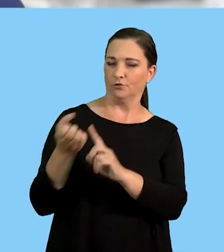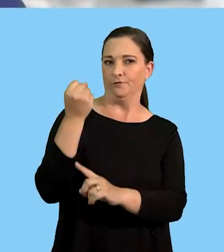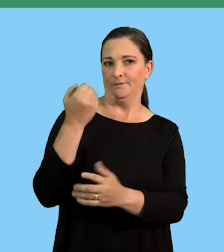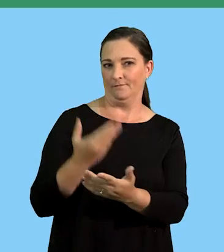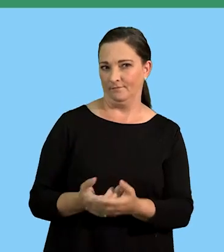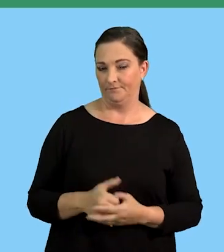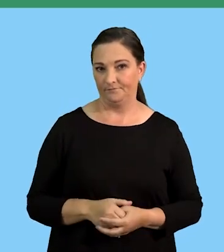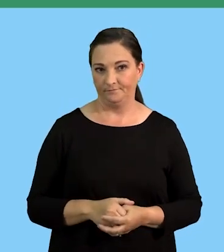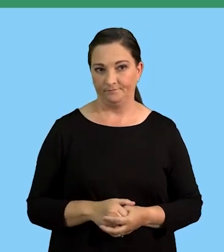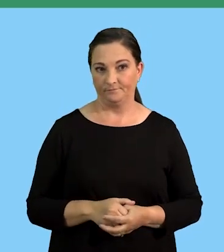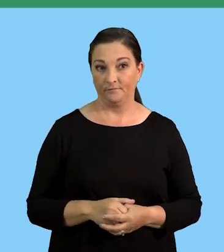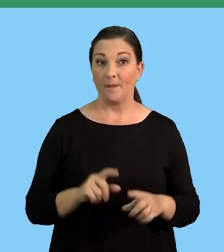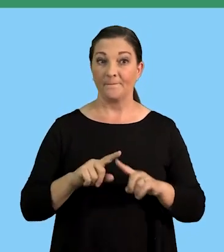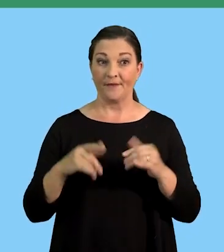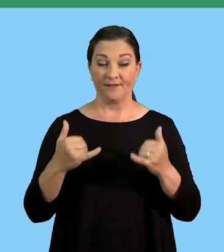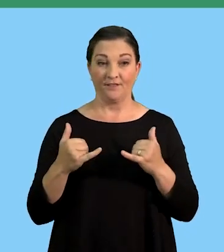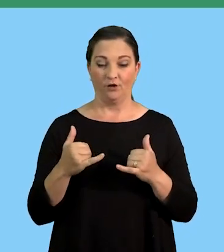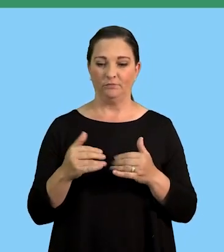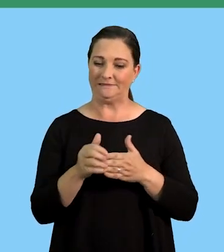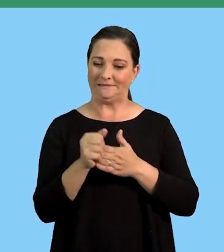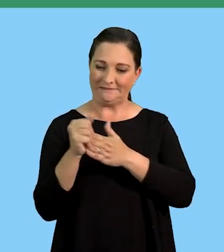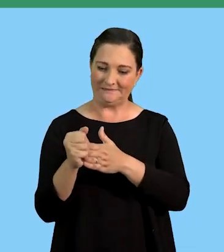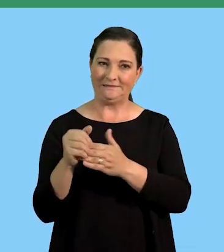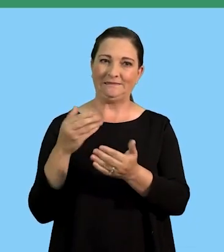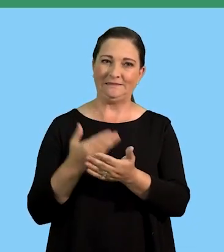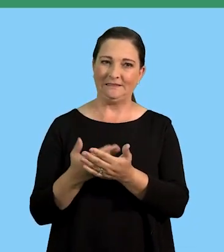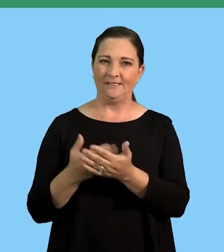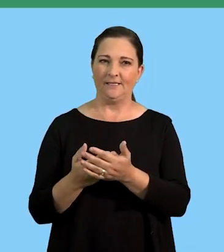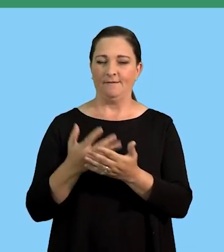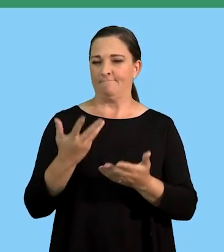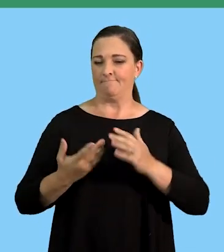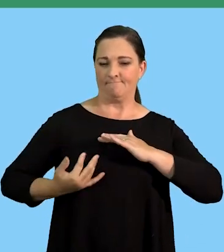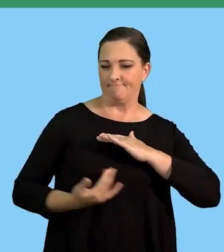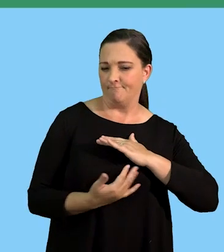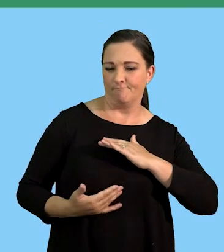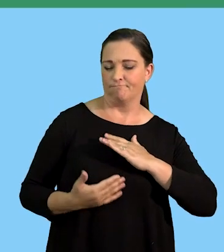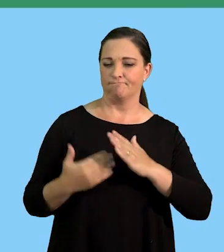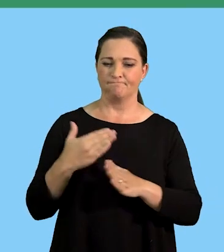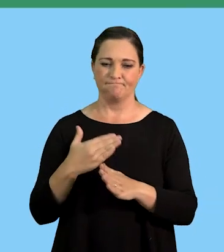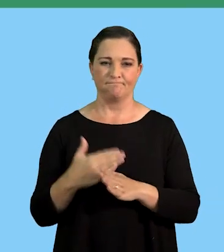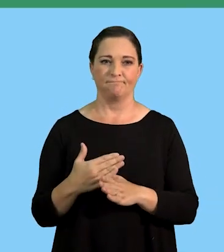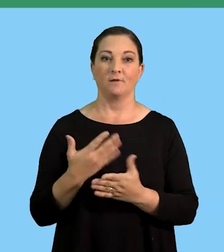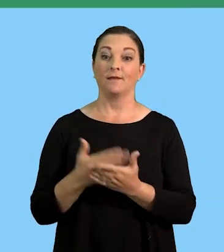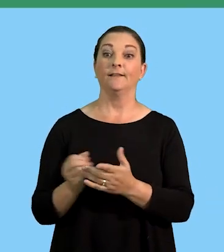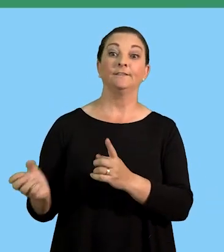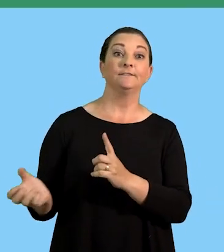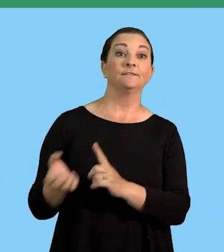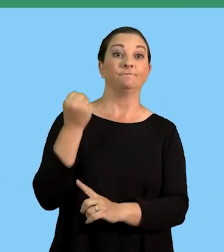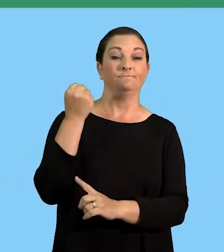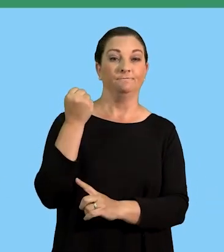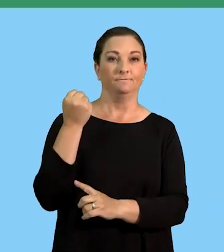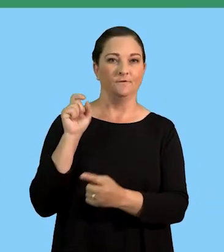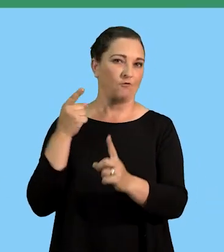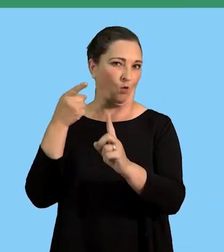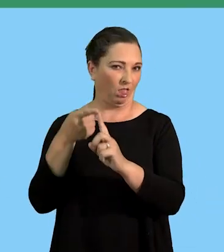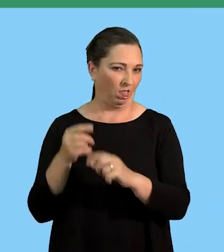objective. Secondly, leaders would inspire employees to perform the given task in order to achieve the goal.